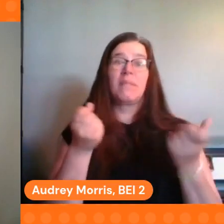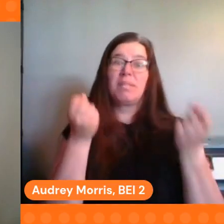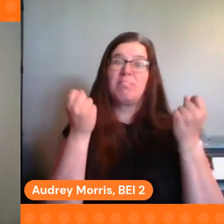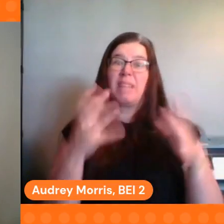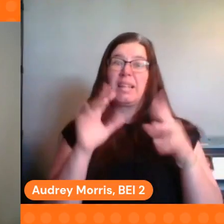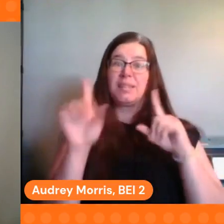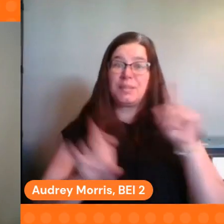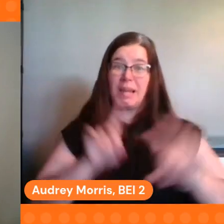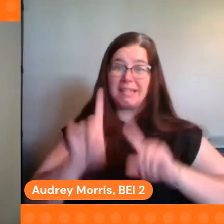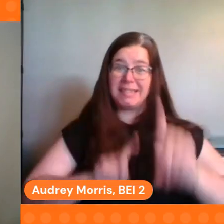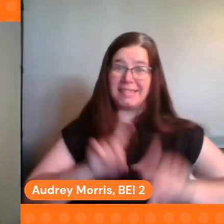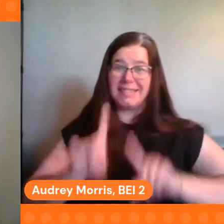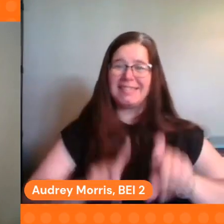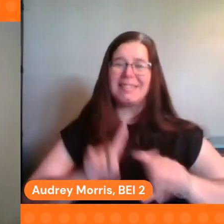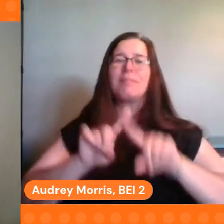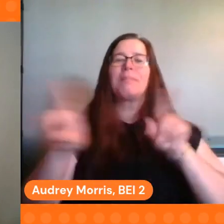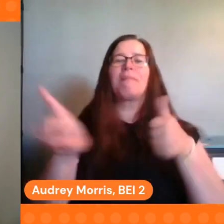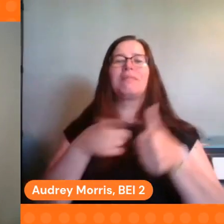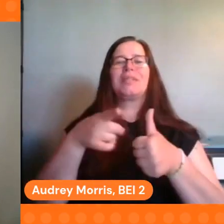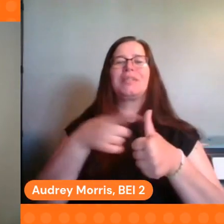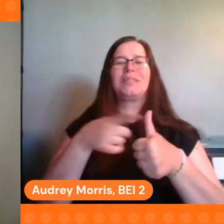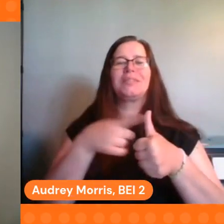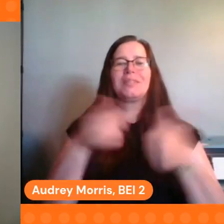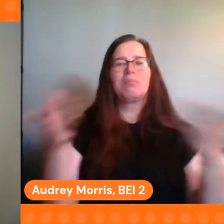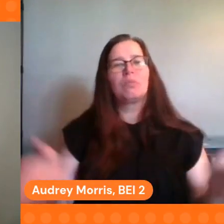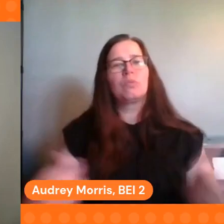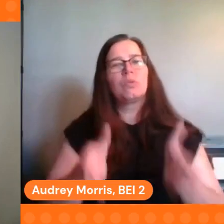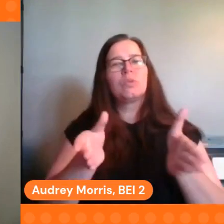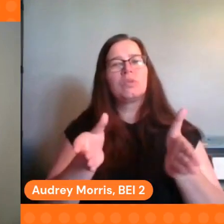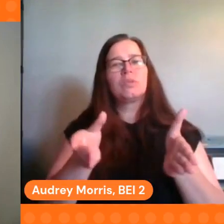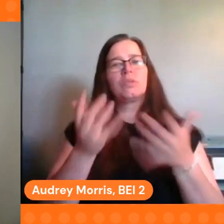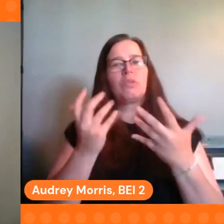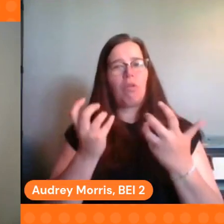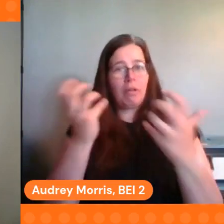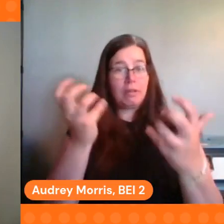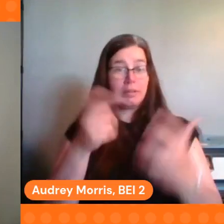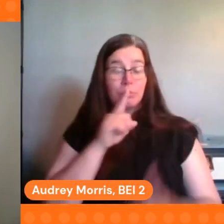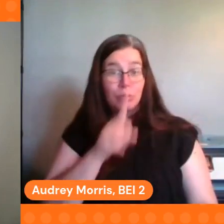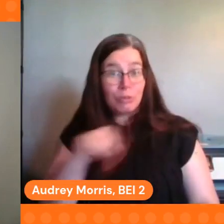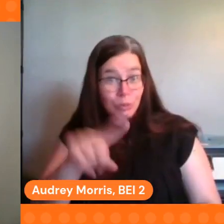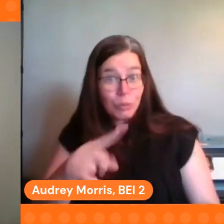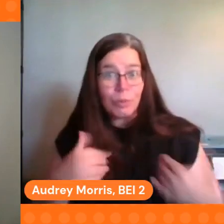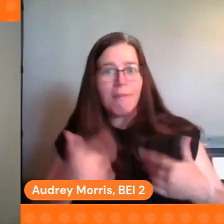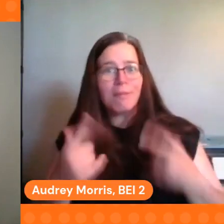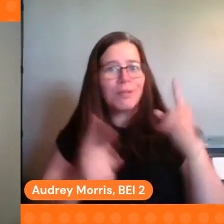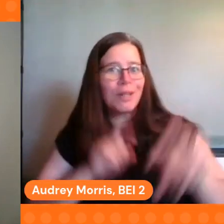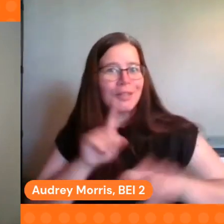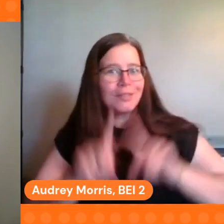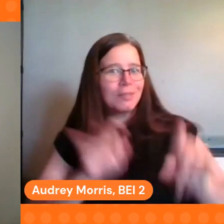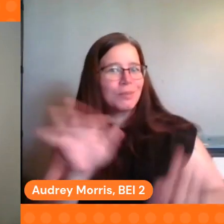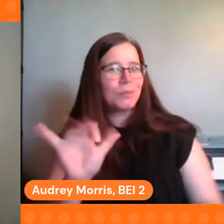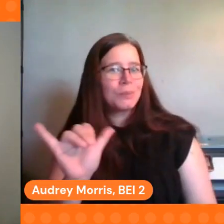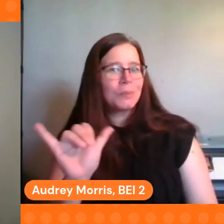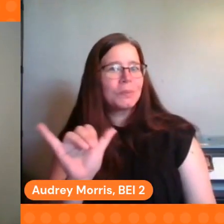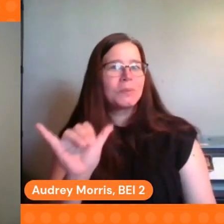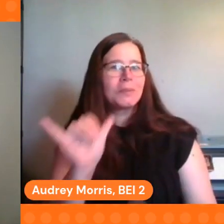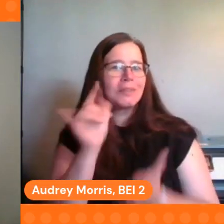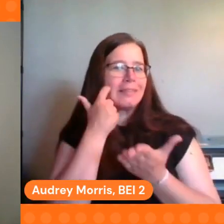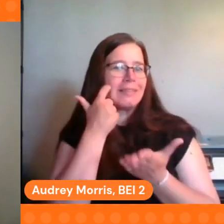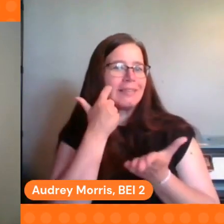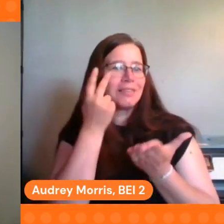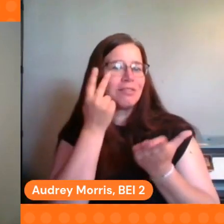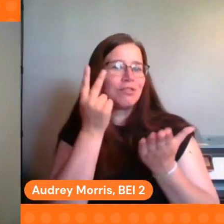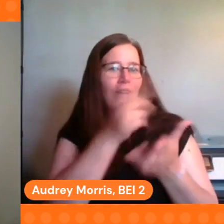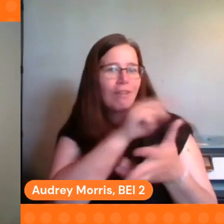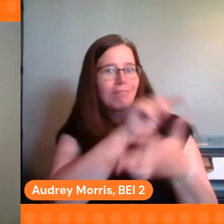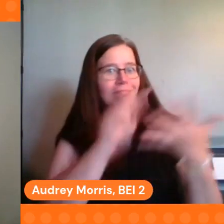you. But before I do that, I just want to encourage the audience. I'm sure you have all kinds of questions and things to share about what you've just seen as well. So I encourage